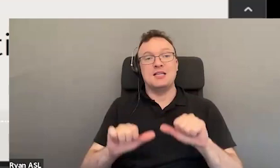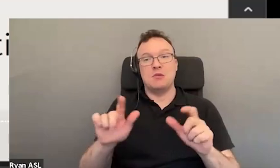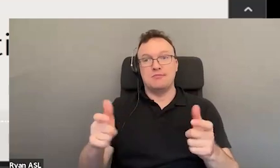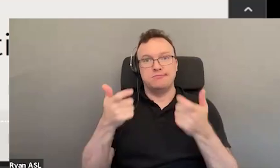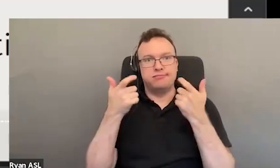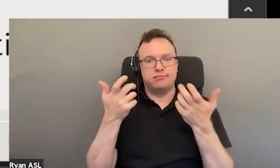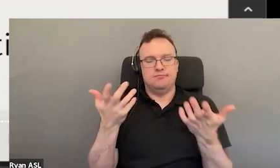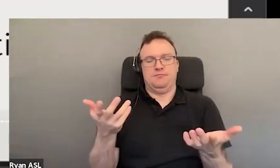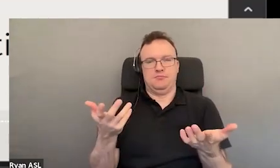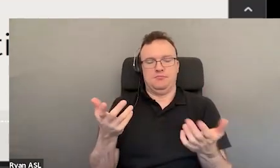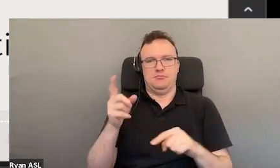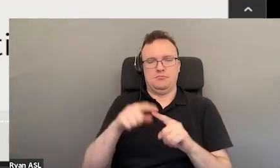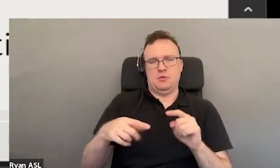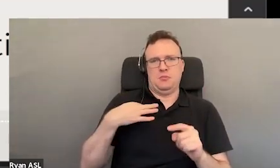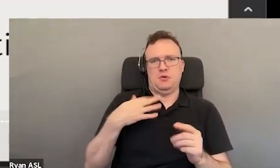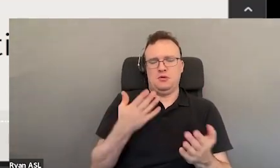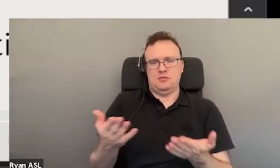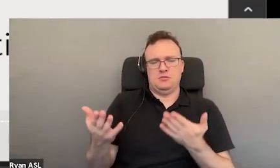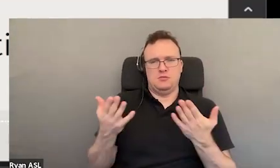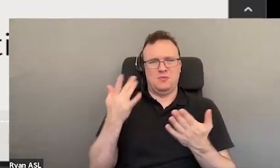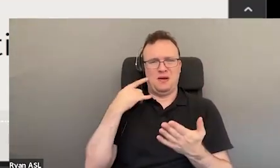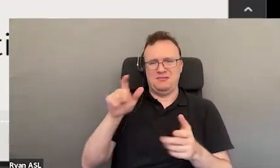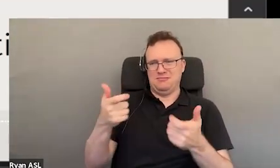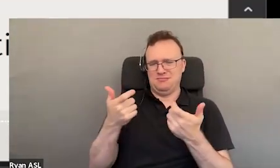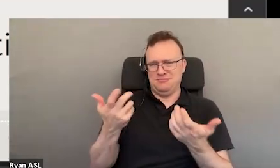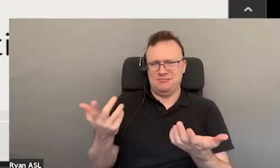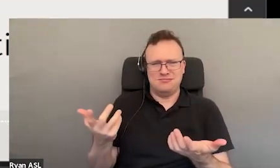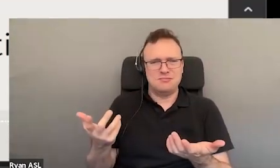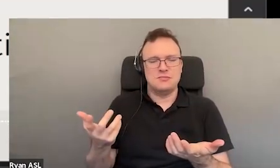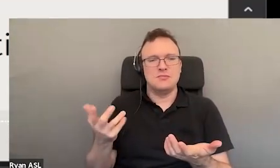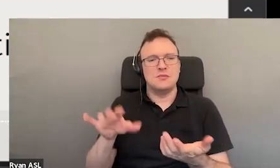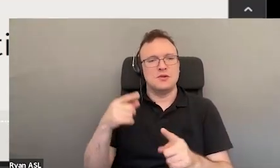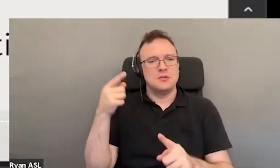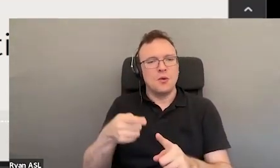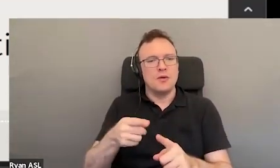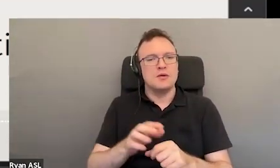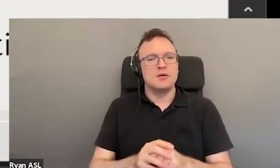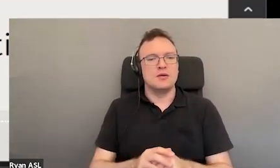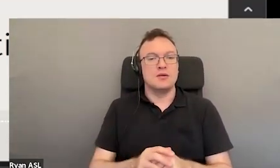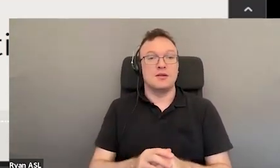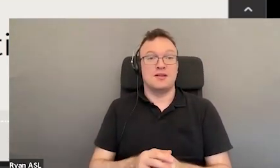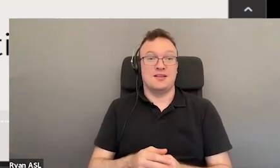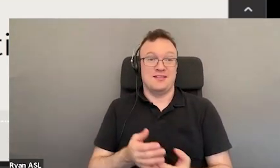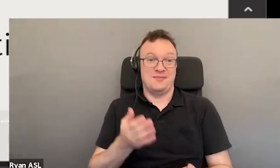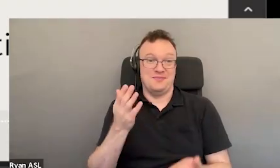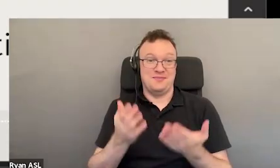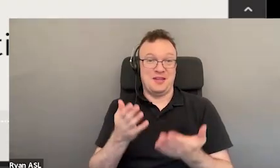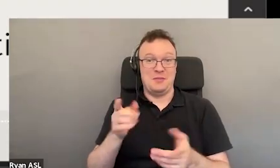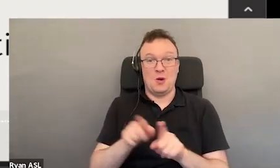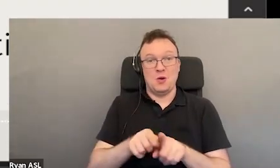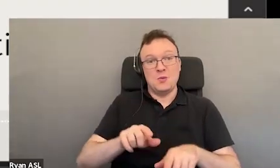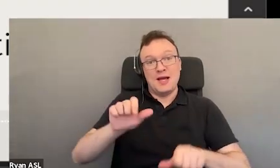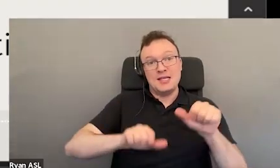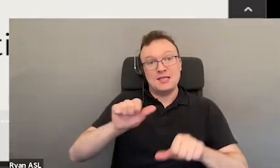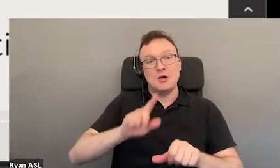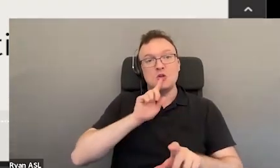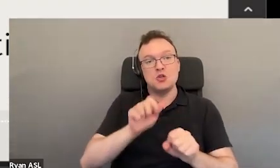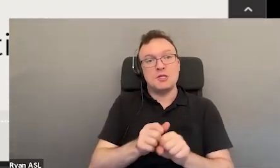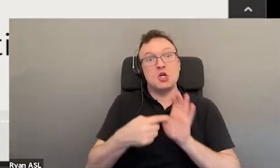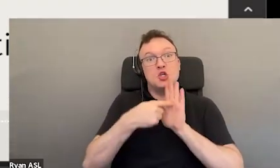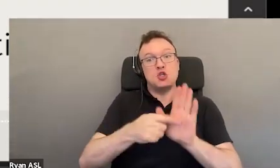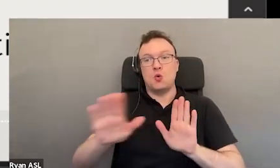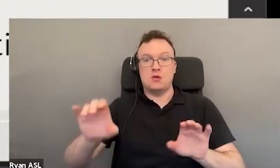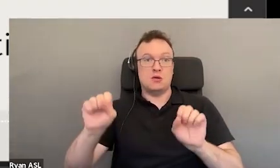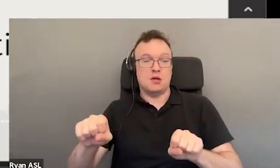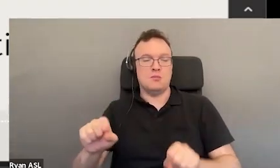to a person. That's our next point here. Or importantly, they may not be really reflective of the person's capability. We'll